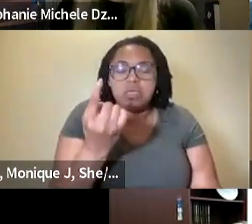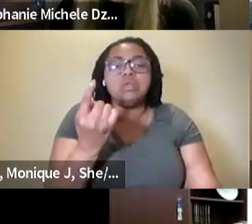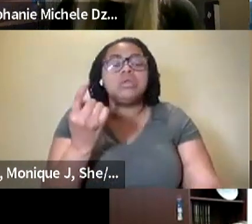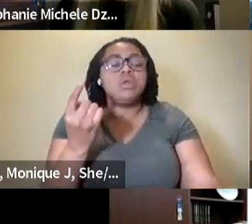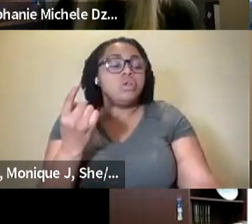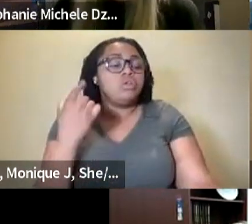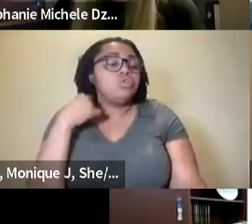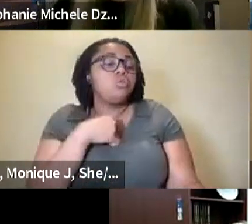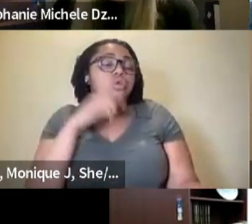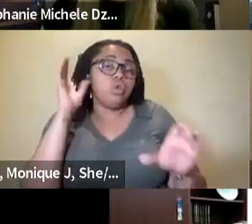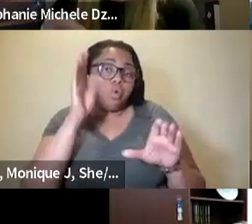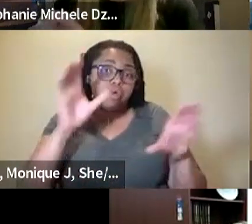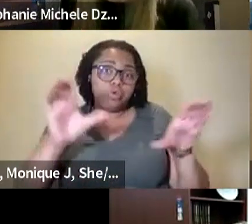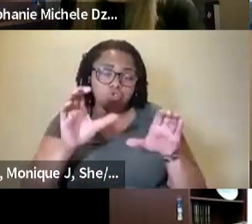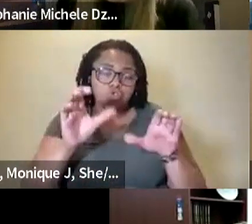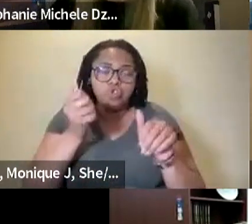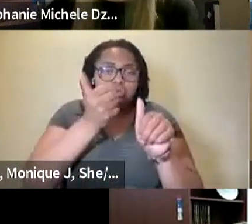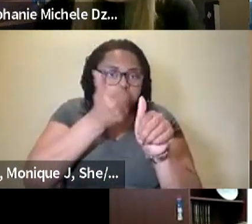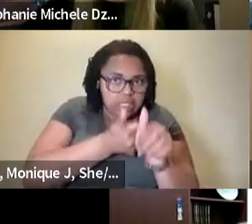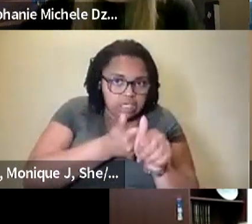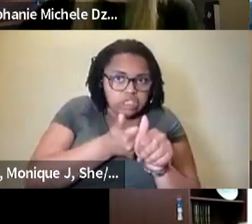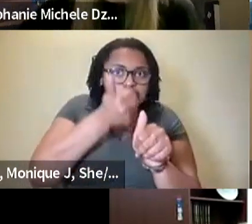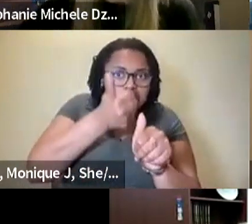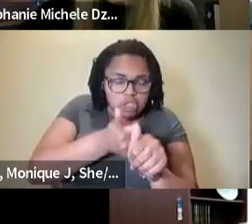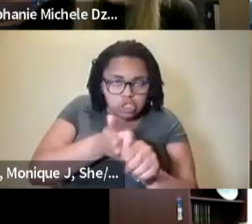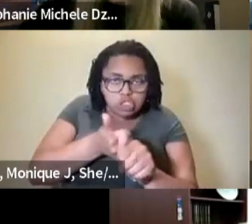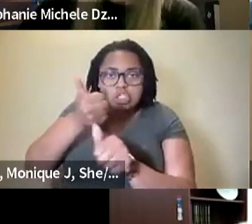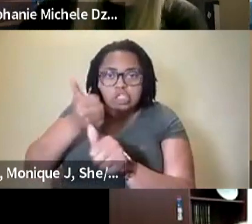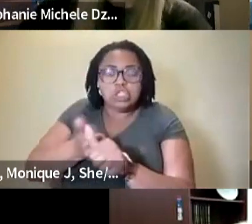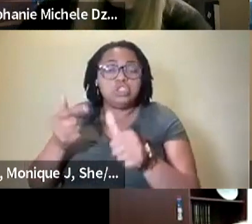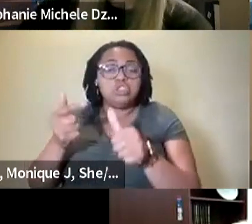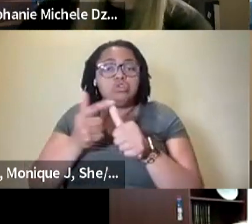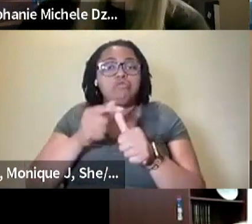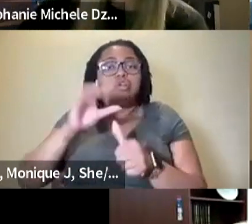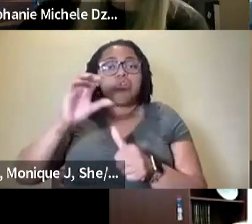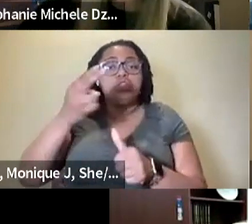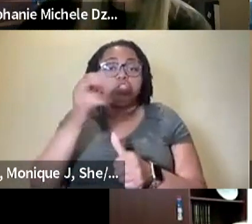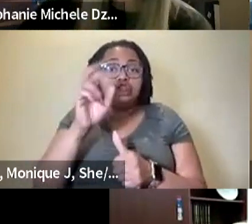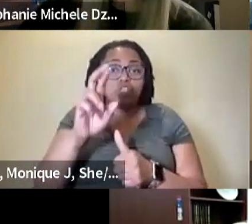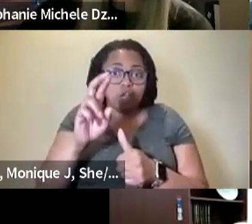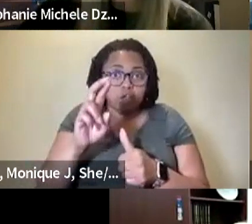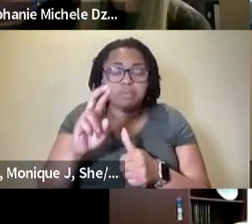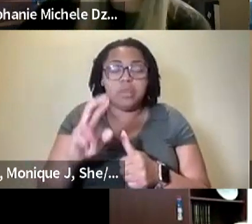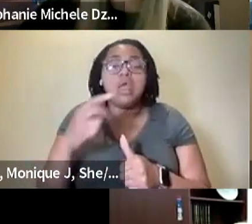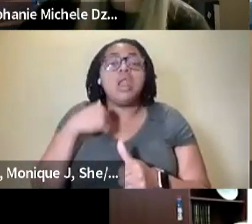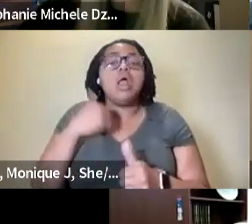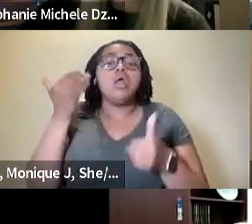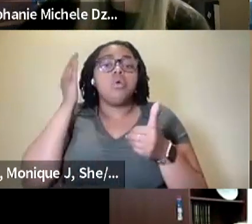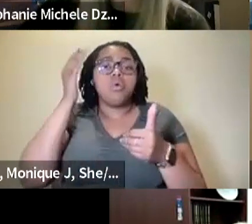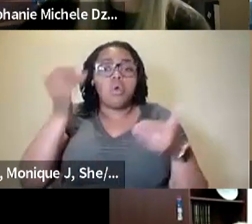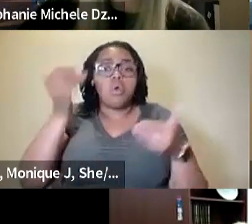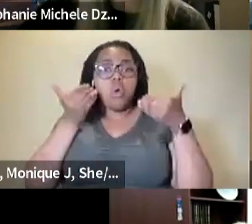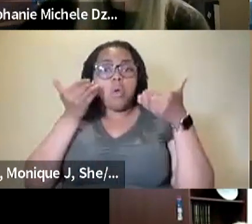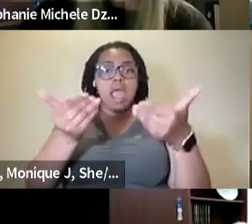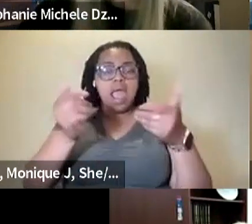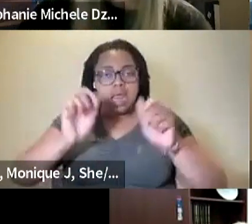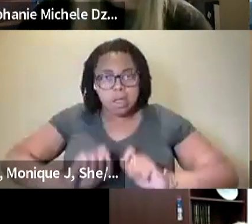by spot. So the first up is chair. And I will go ahead and launch